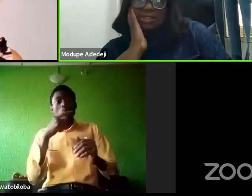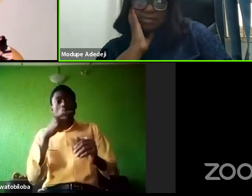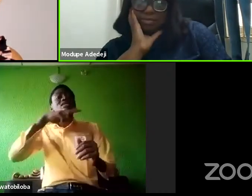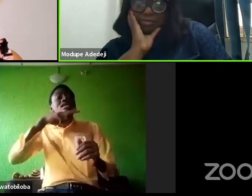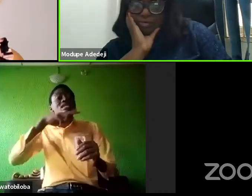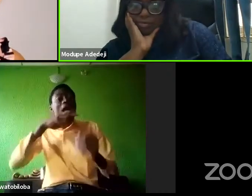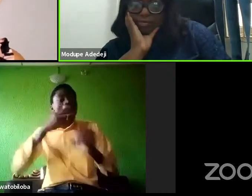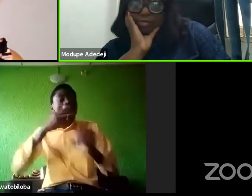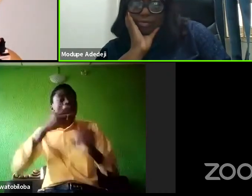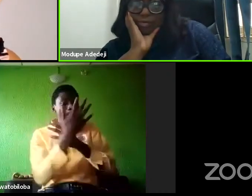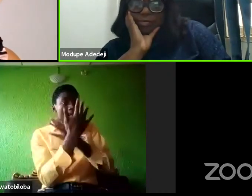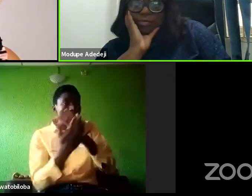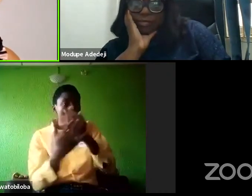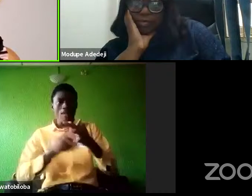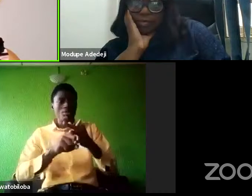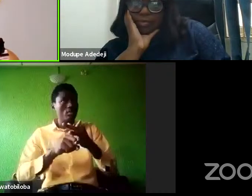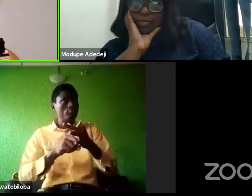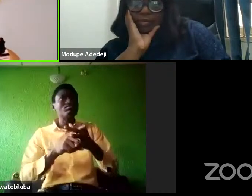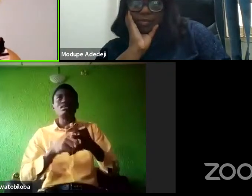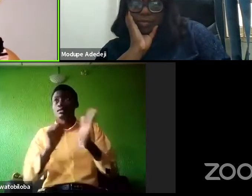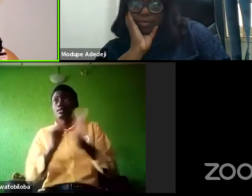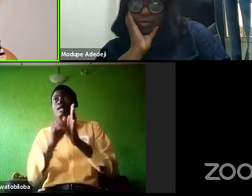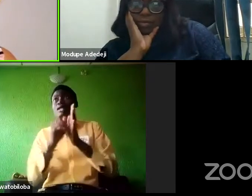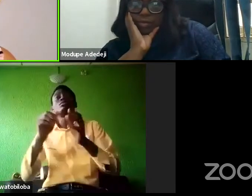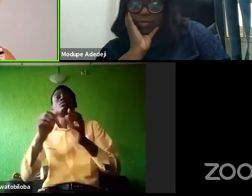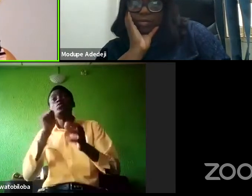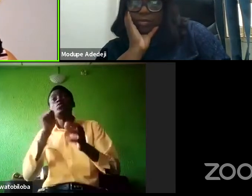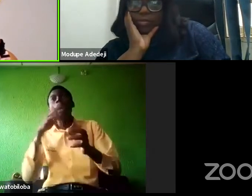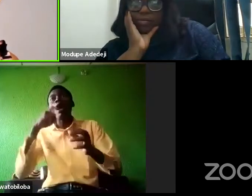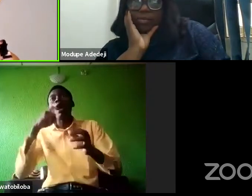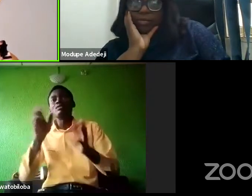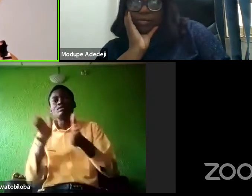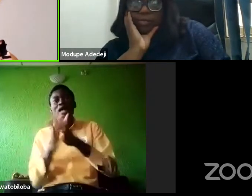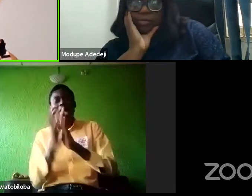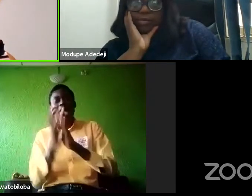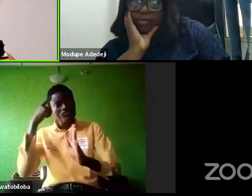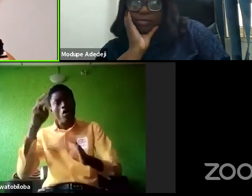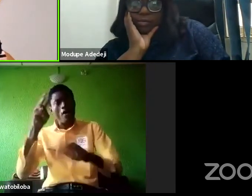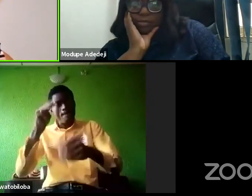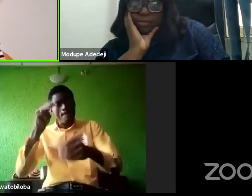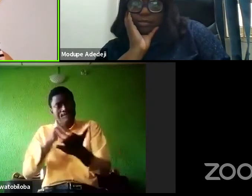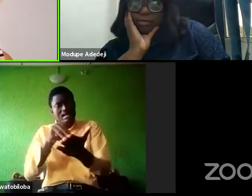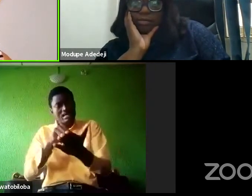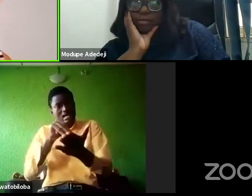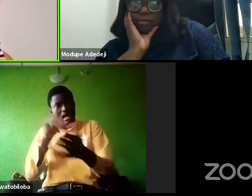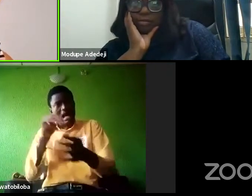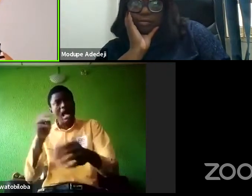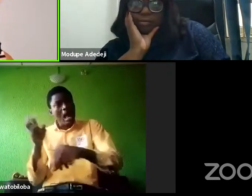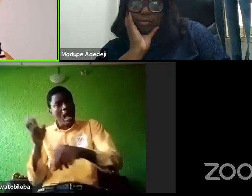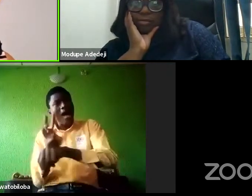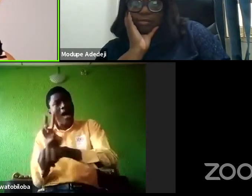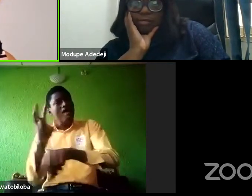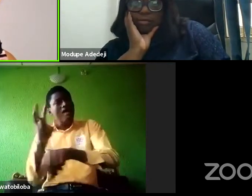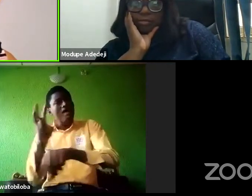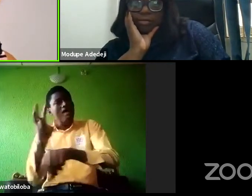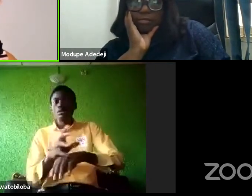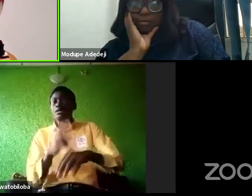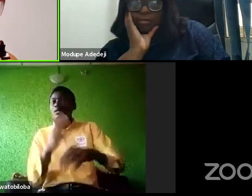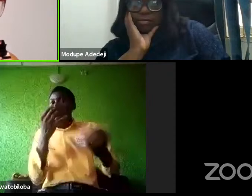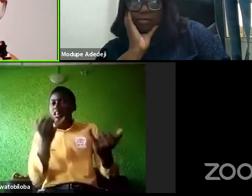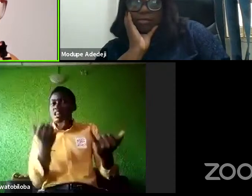yes. Wow, thank you. I think we've had that. Thank you. So nobody should say that I'm going to I could have baby